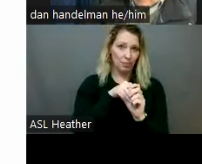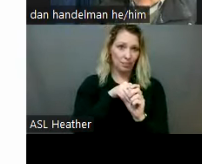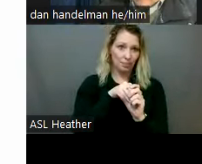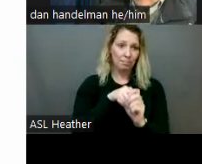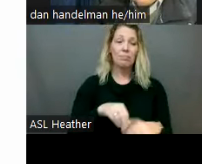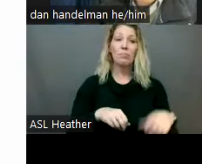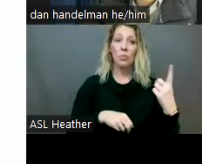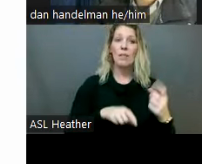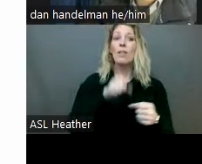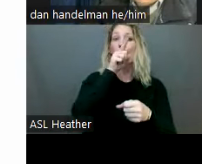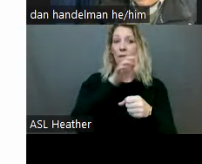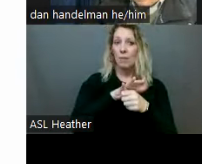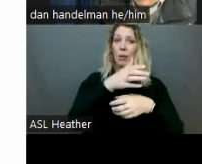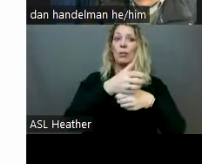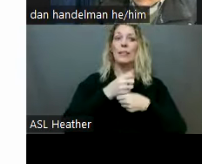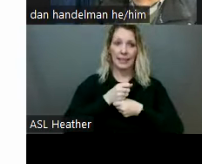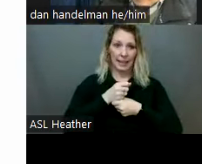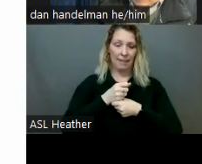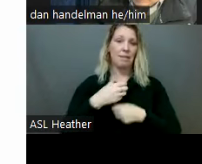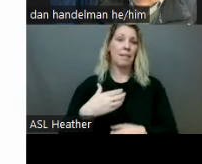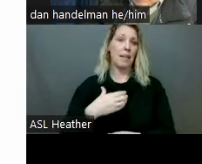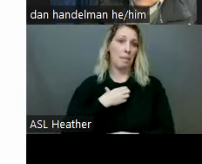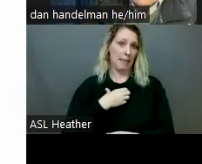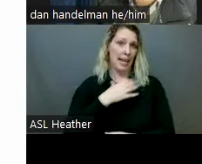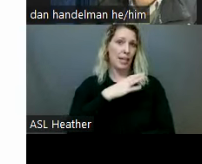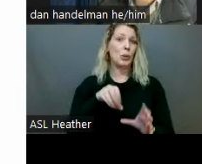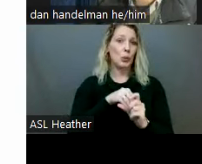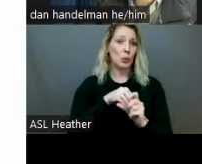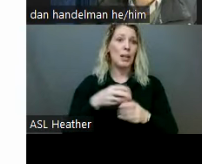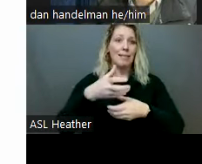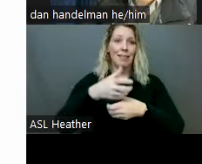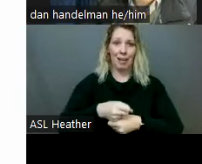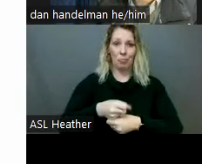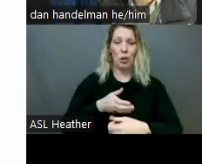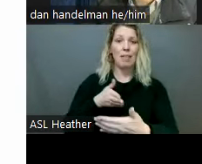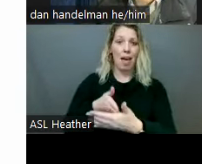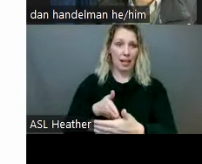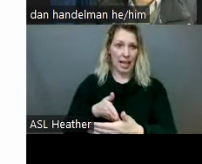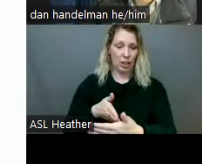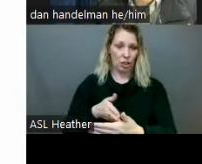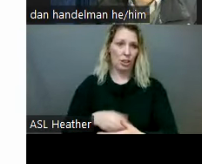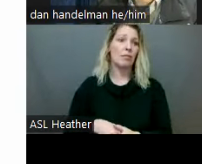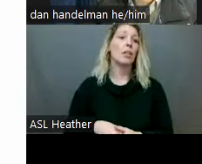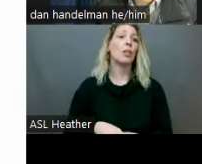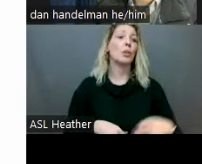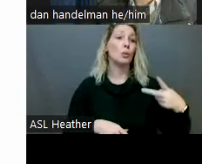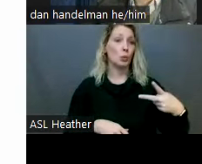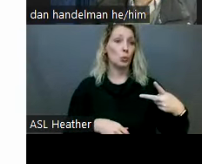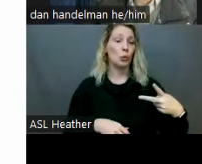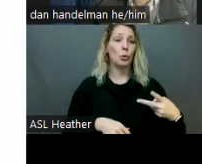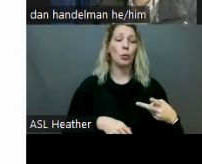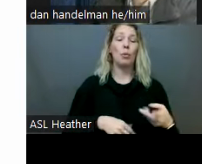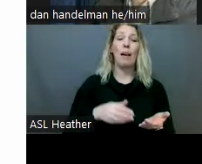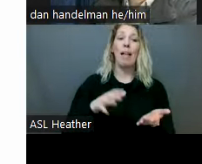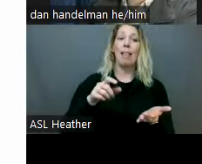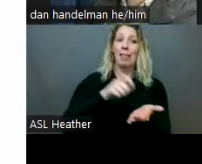1, confirmation of the receipt of the complaint, including a summary of the allegations. 2, literature about the